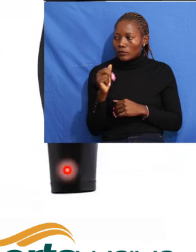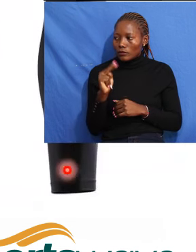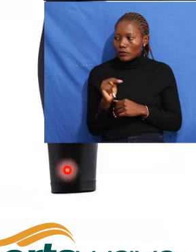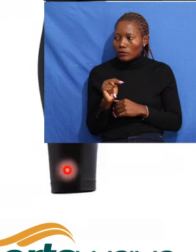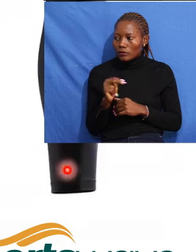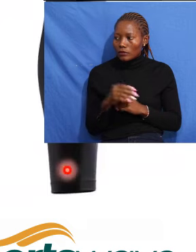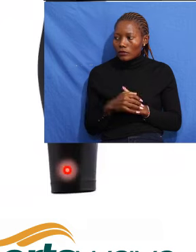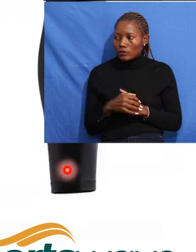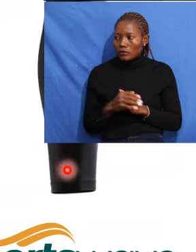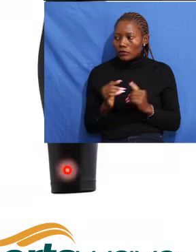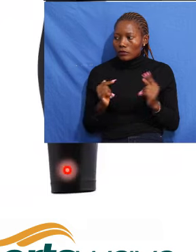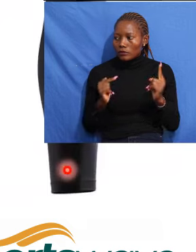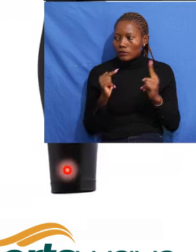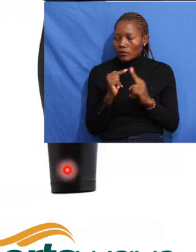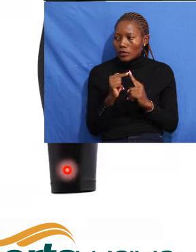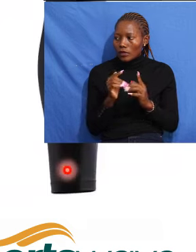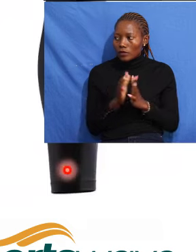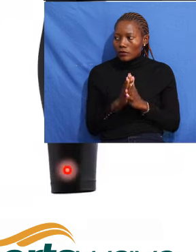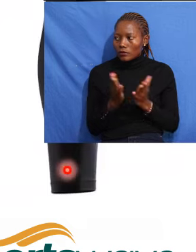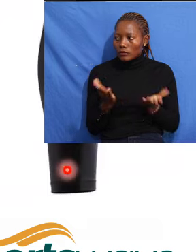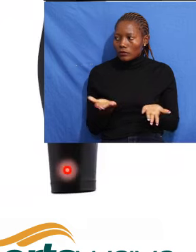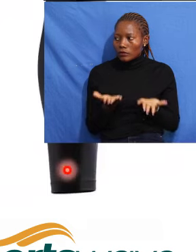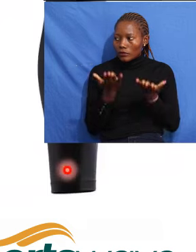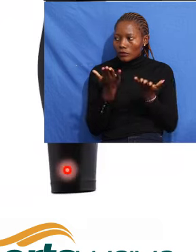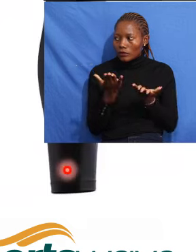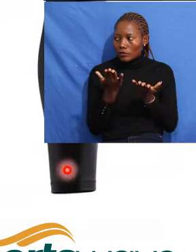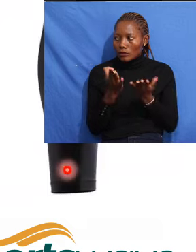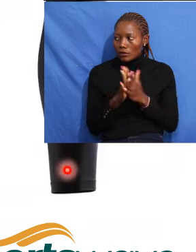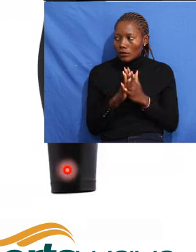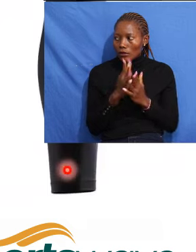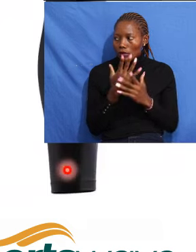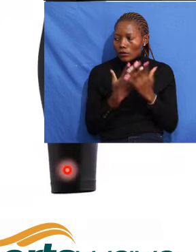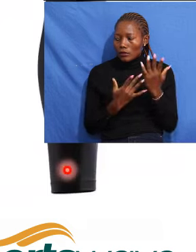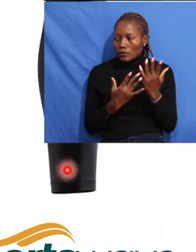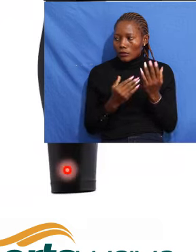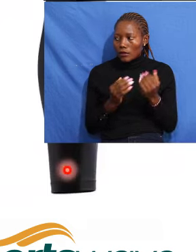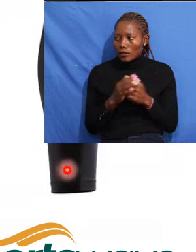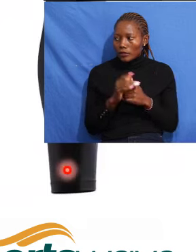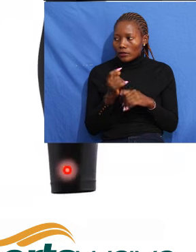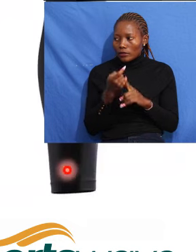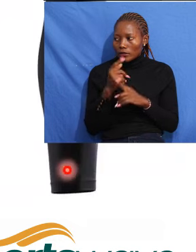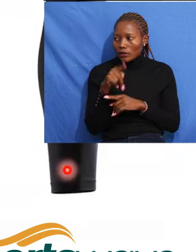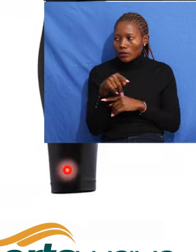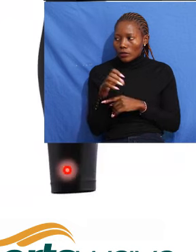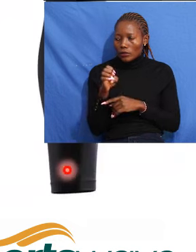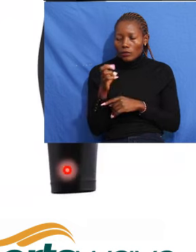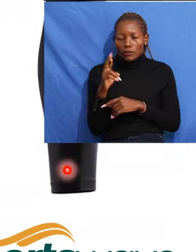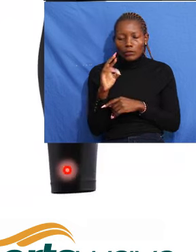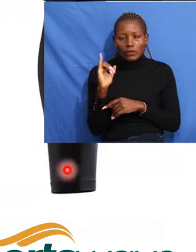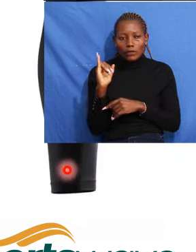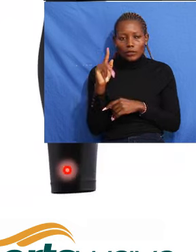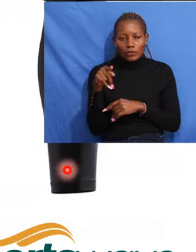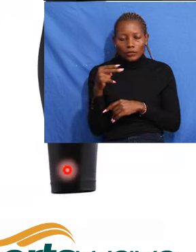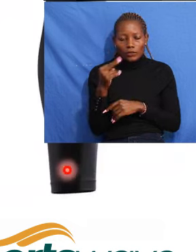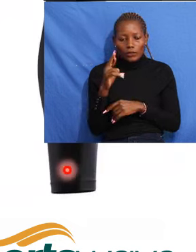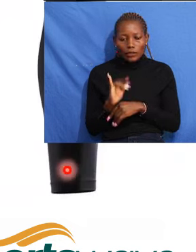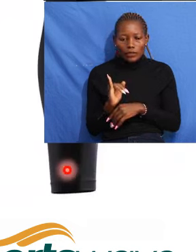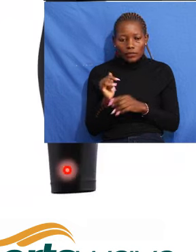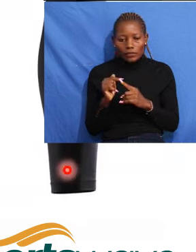This aims to promote blood circulation by applying graduated pressure from the periphery to the center of the body.